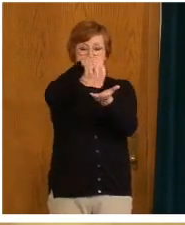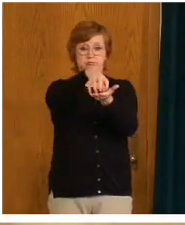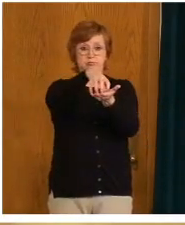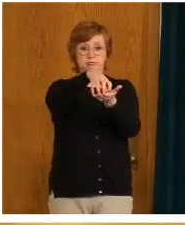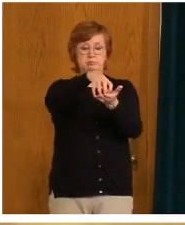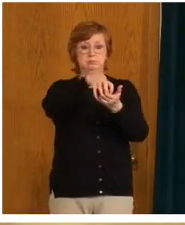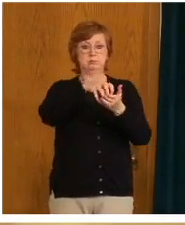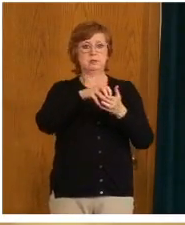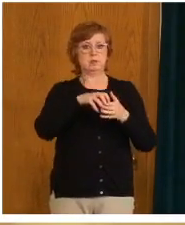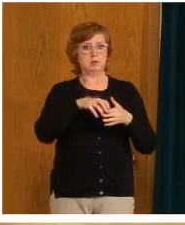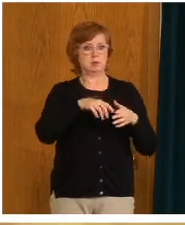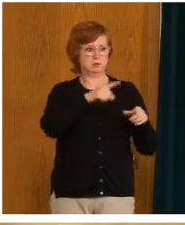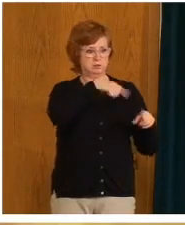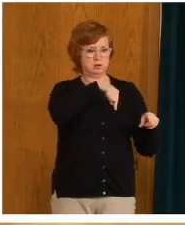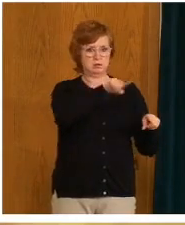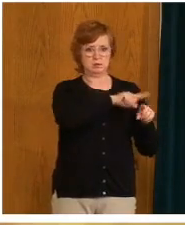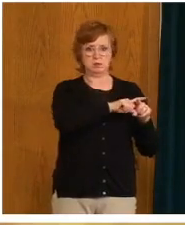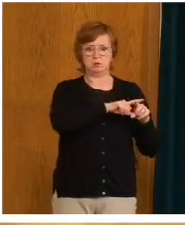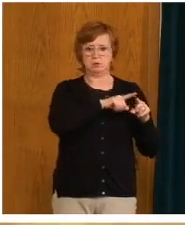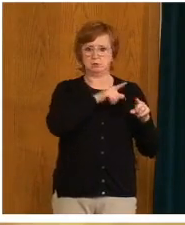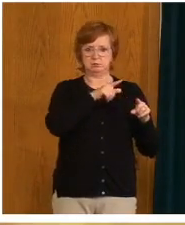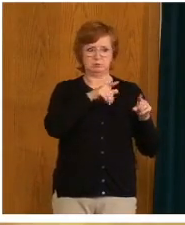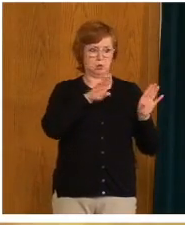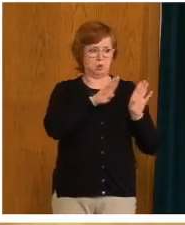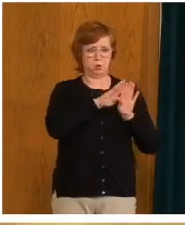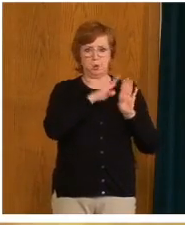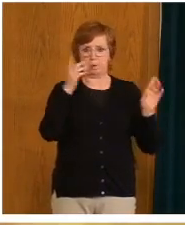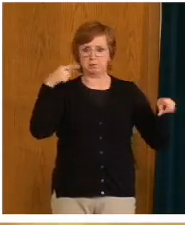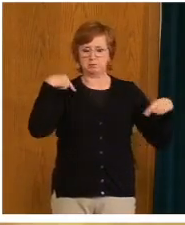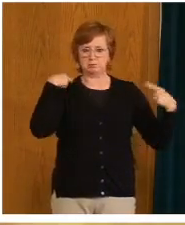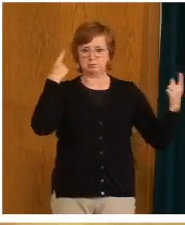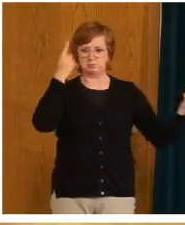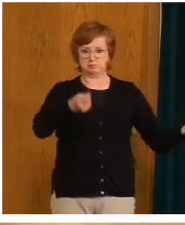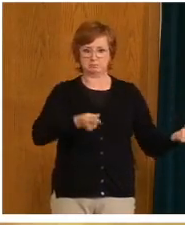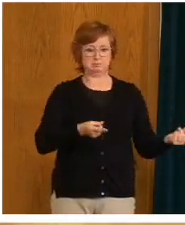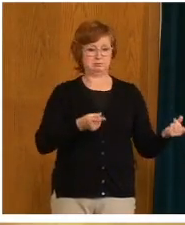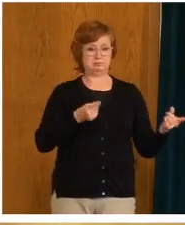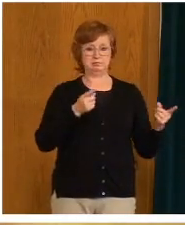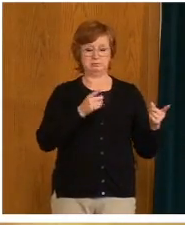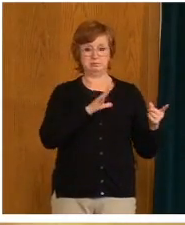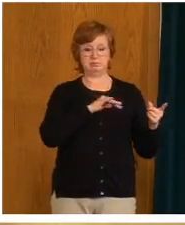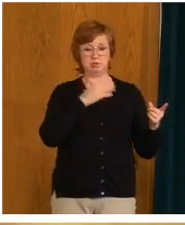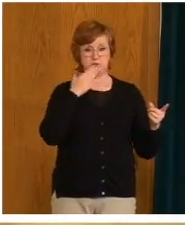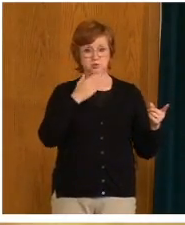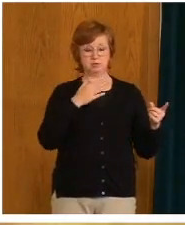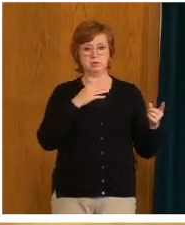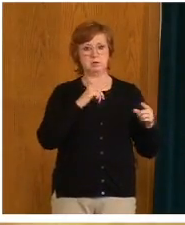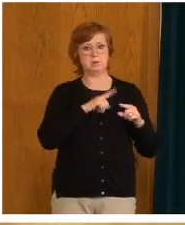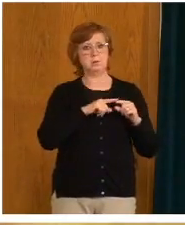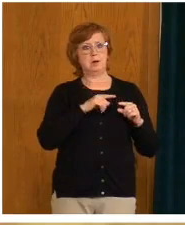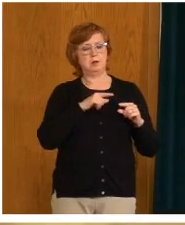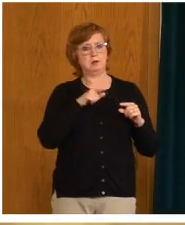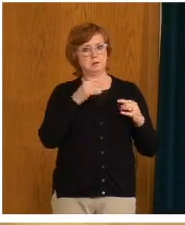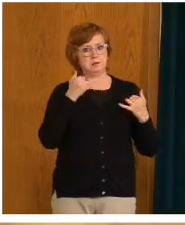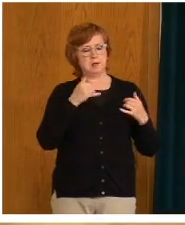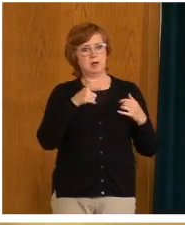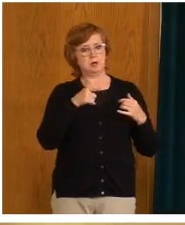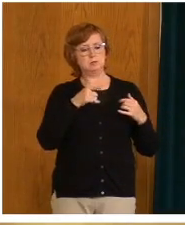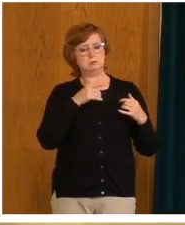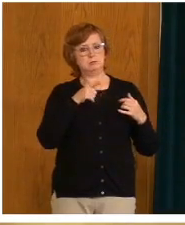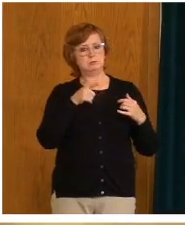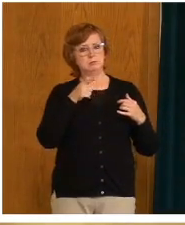well, understanding that they've been open for the great deal throughout this pandemic, that they are returning the favor to Saskatchewan people